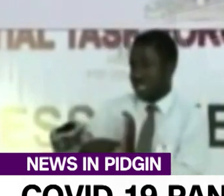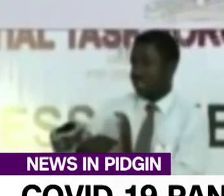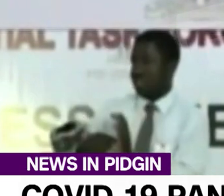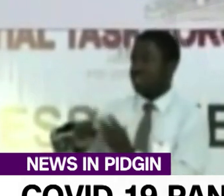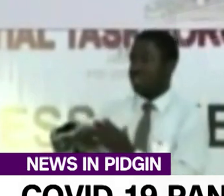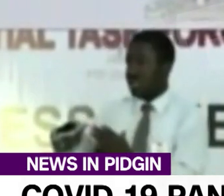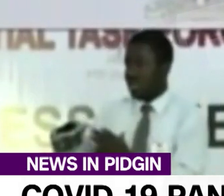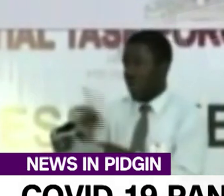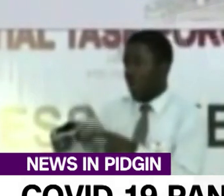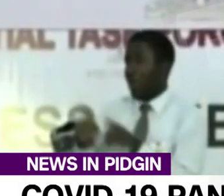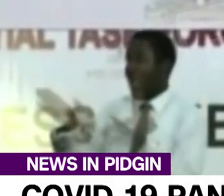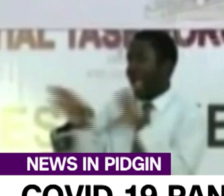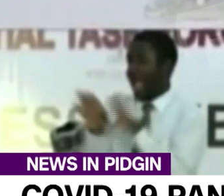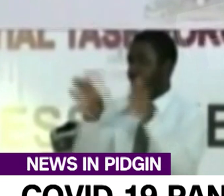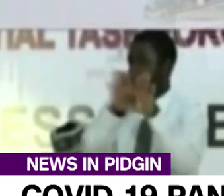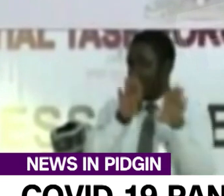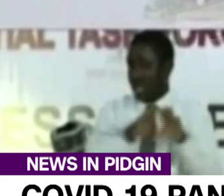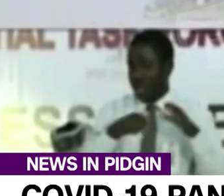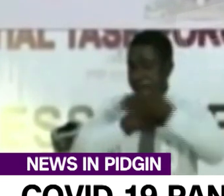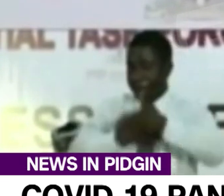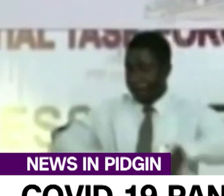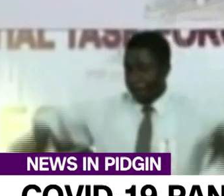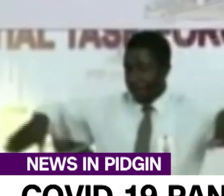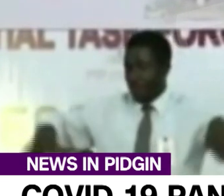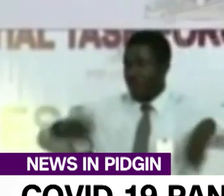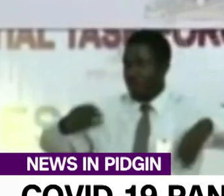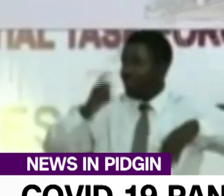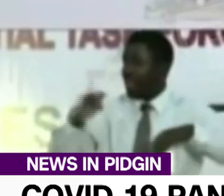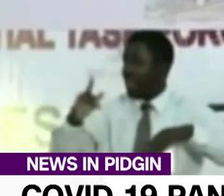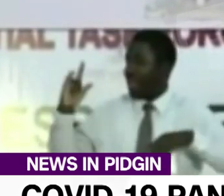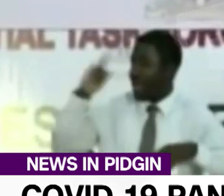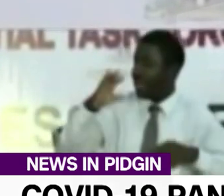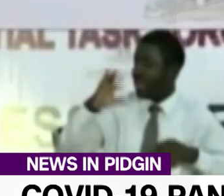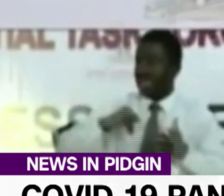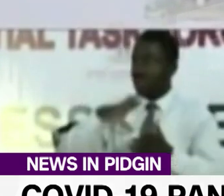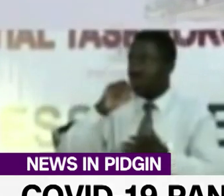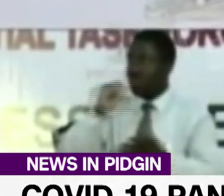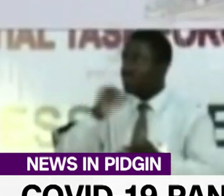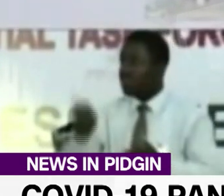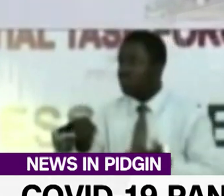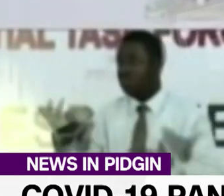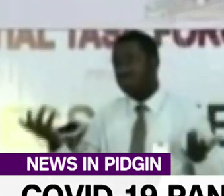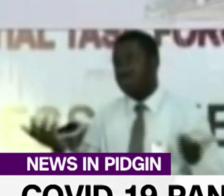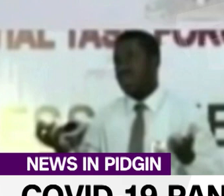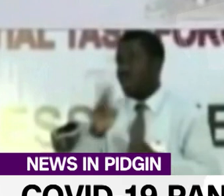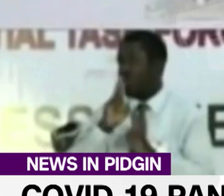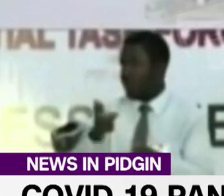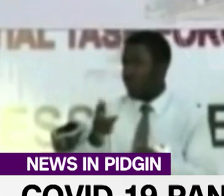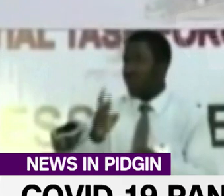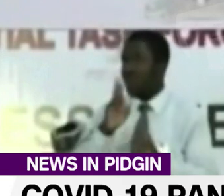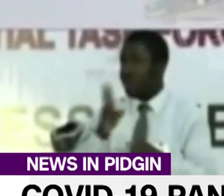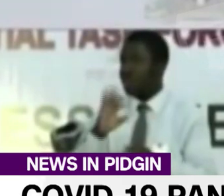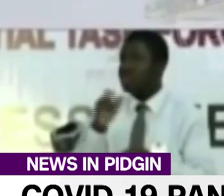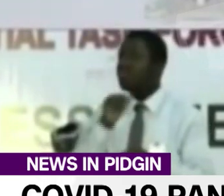was a closure of the airport. So it was not the response is not as a